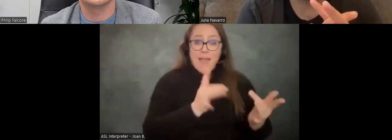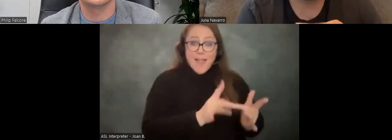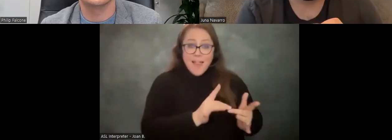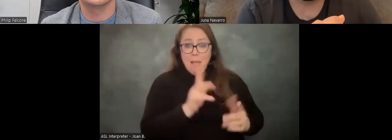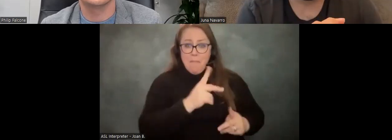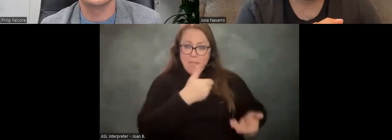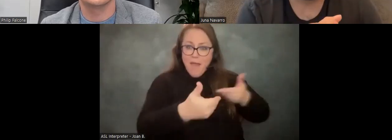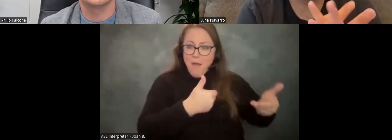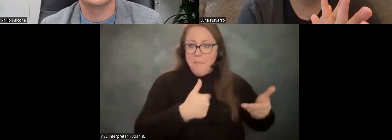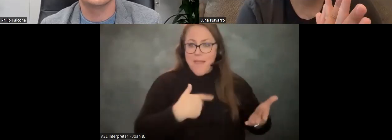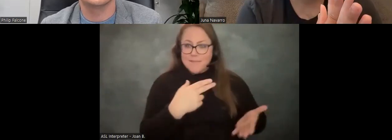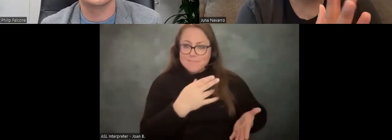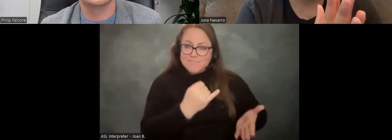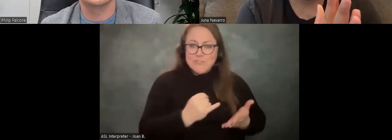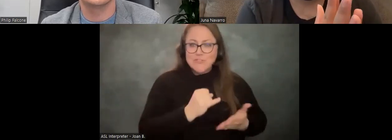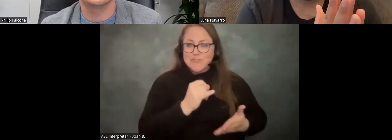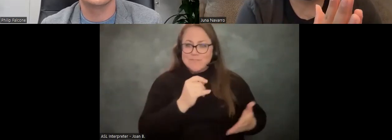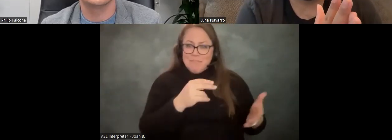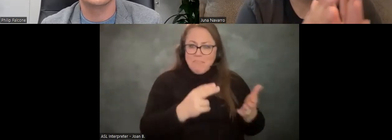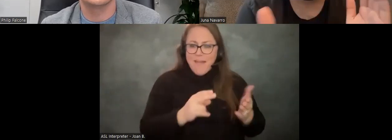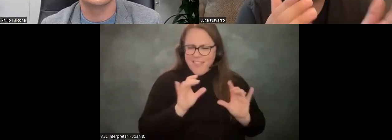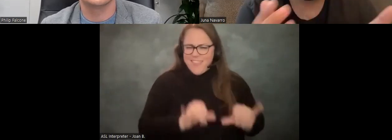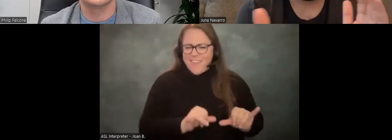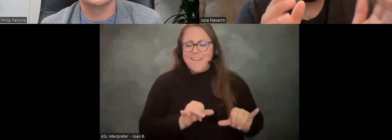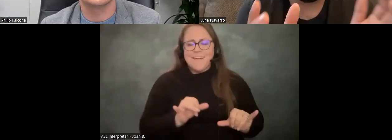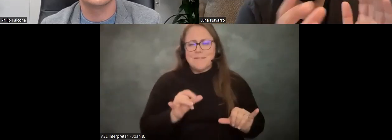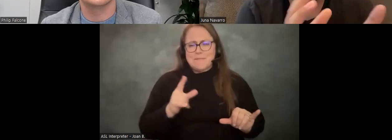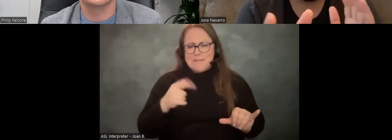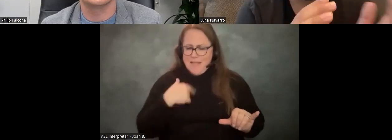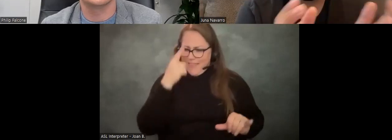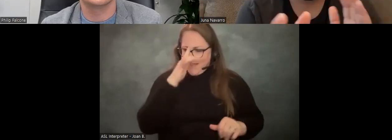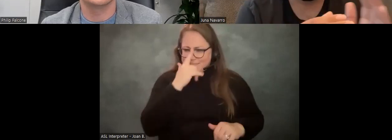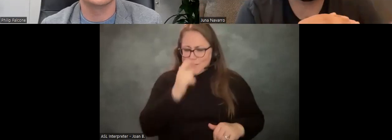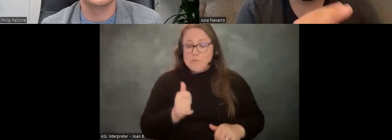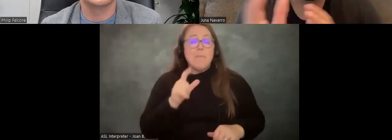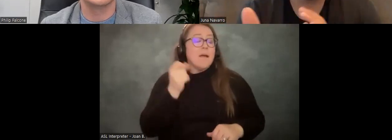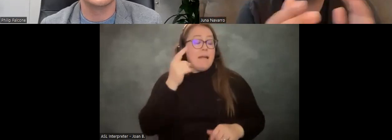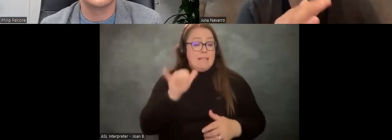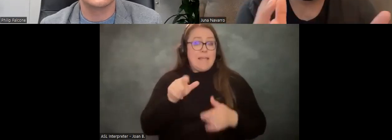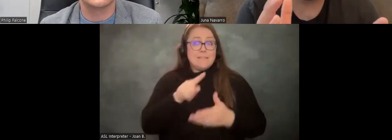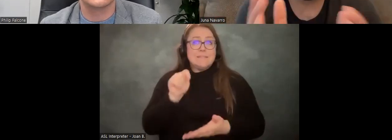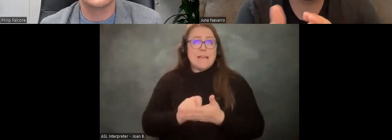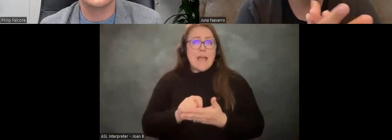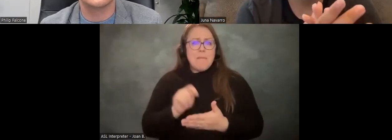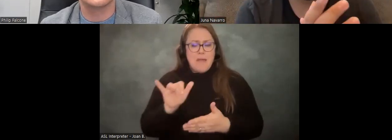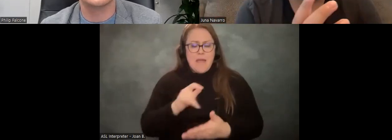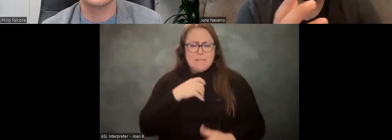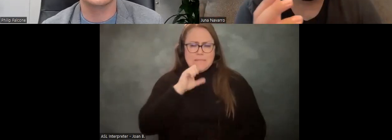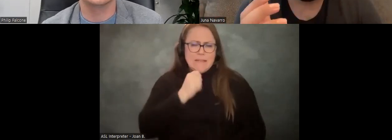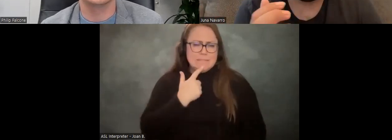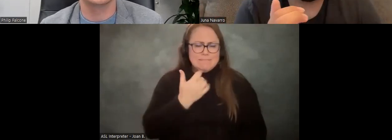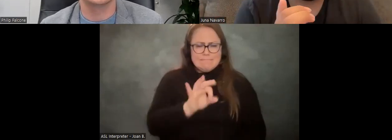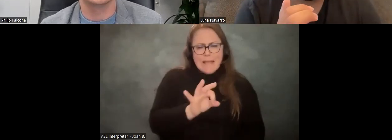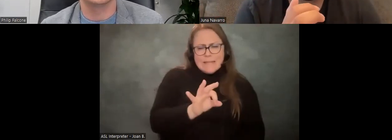doing things like that. So I started, I think during that time was between 19 to 21.